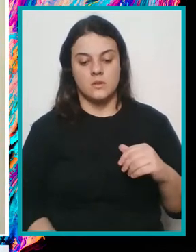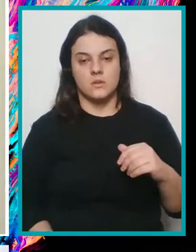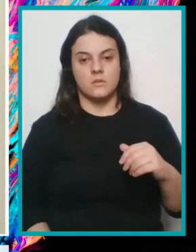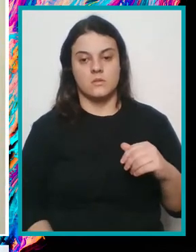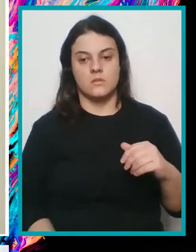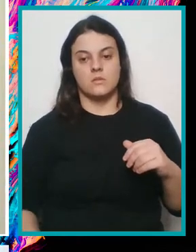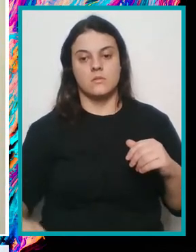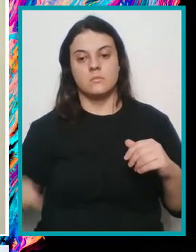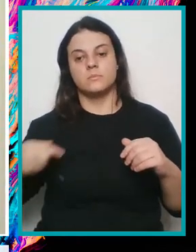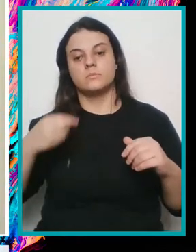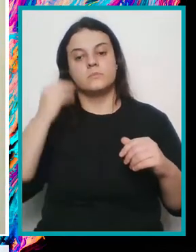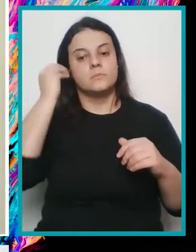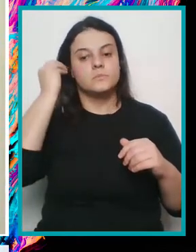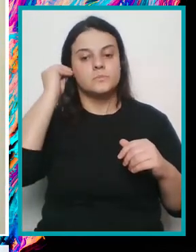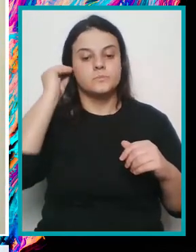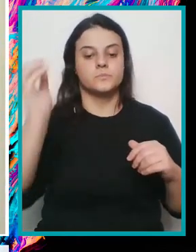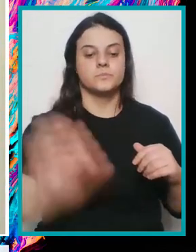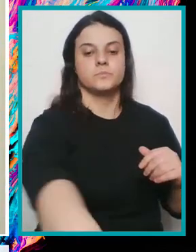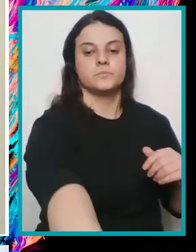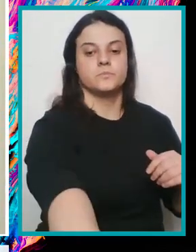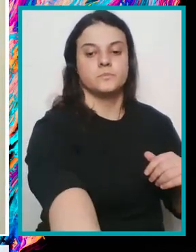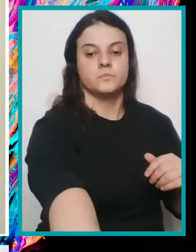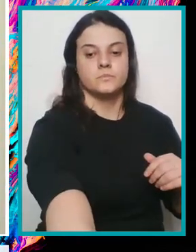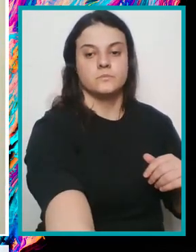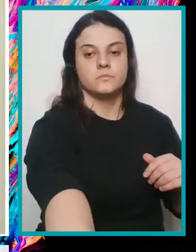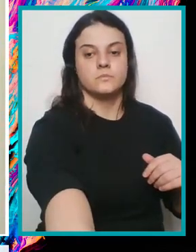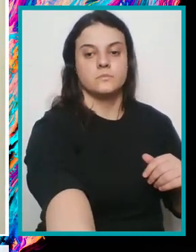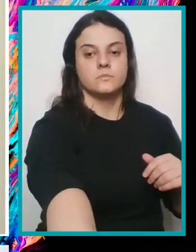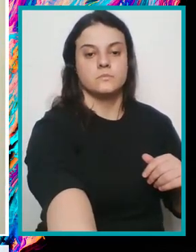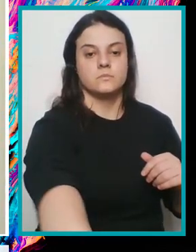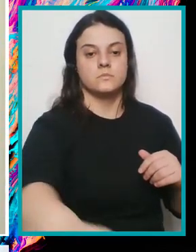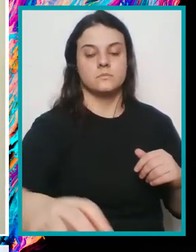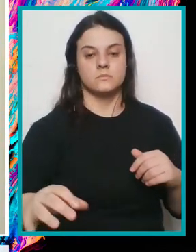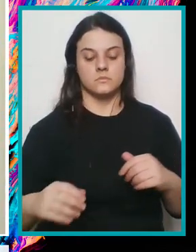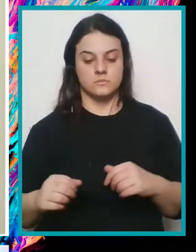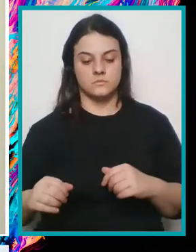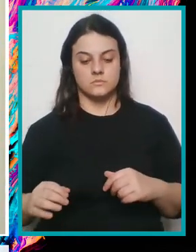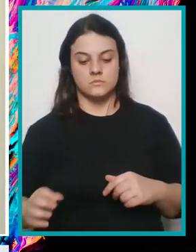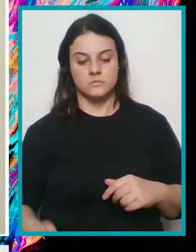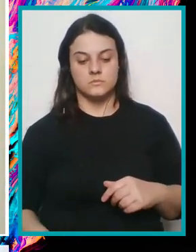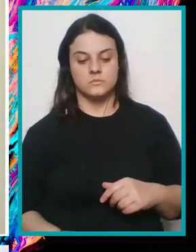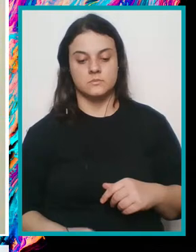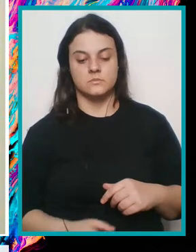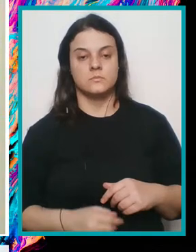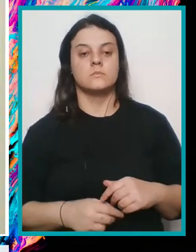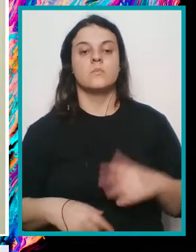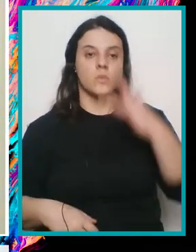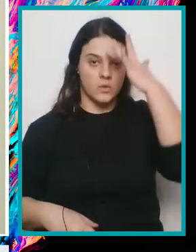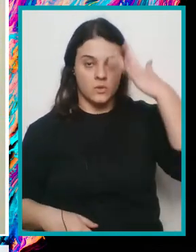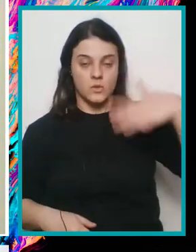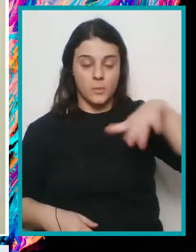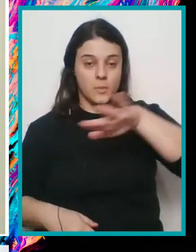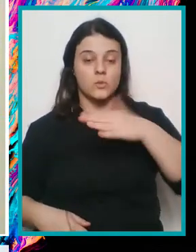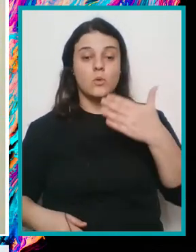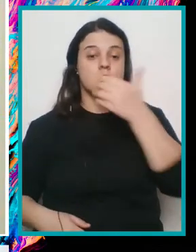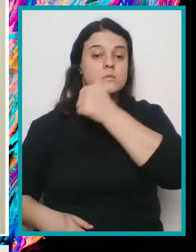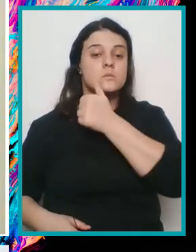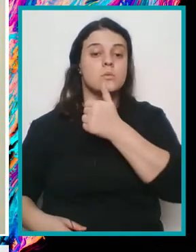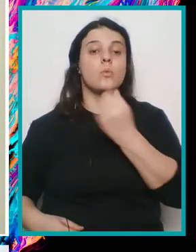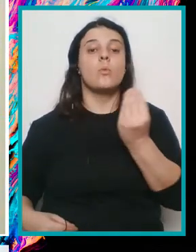pushed into extreme poverty. People only survive on just a meal a